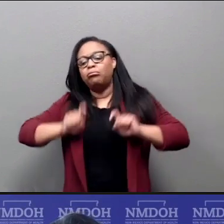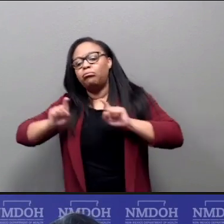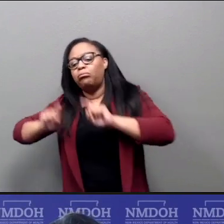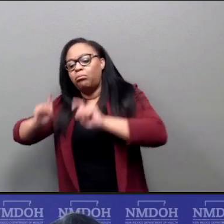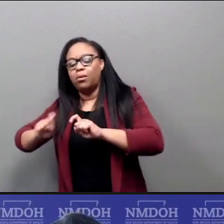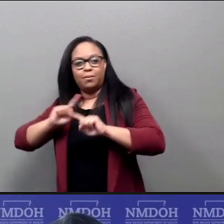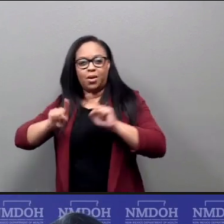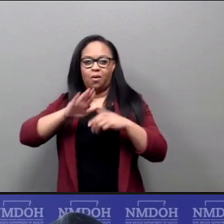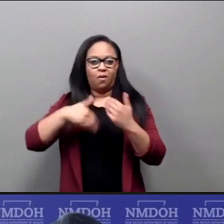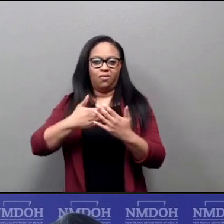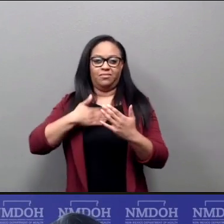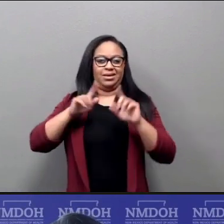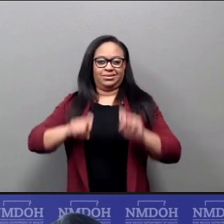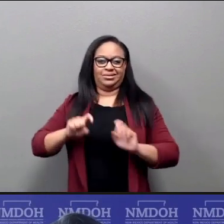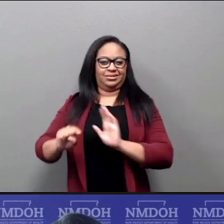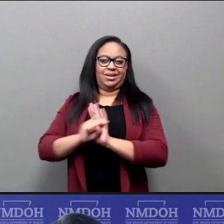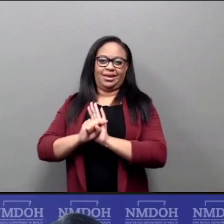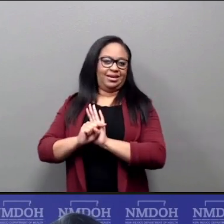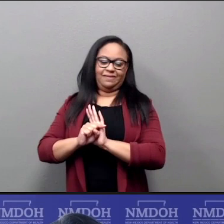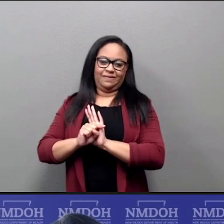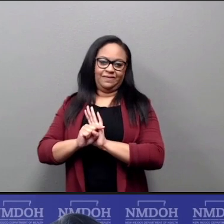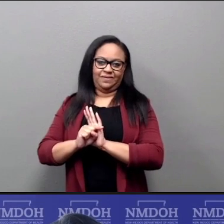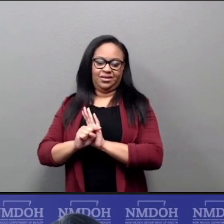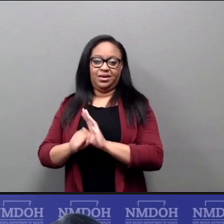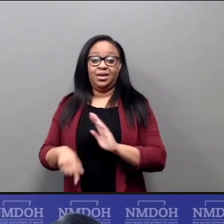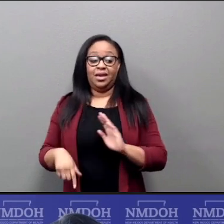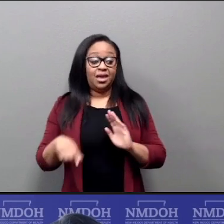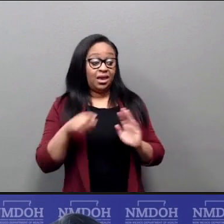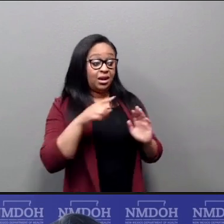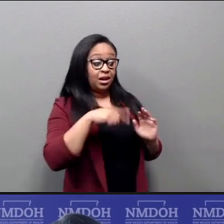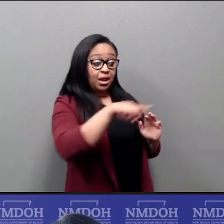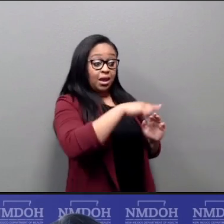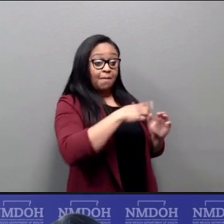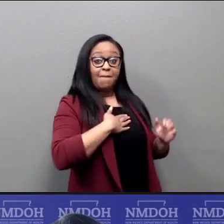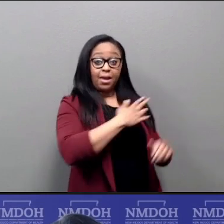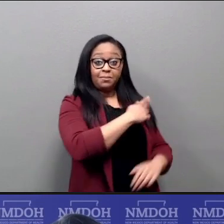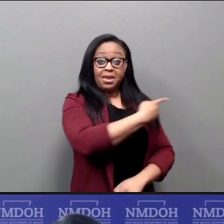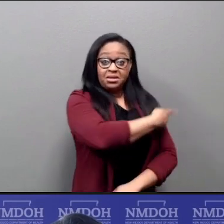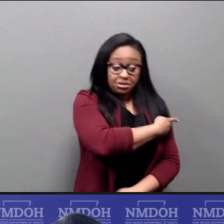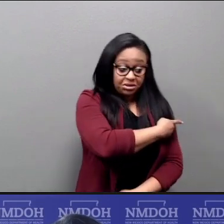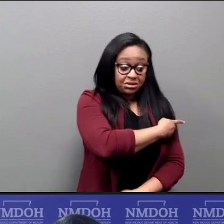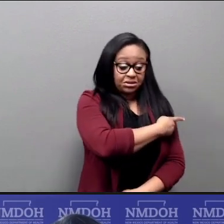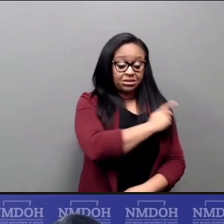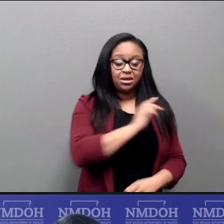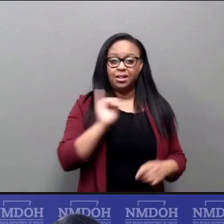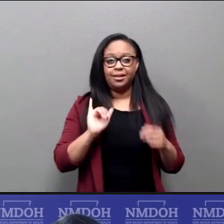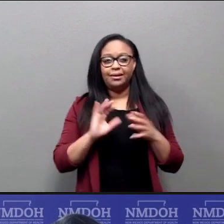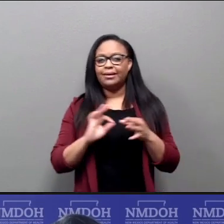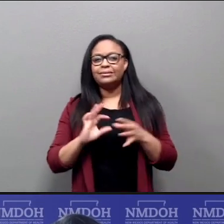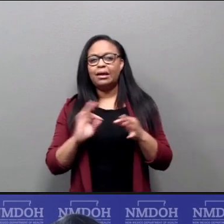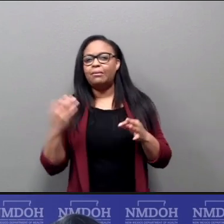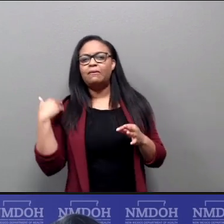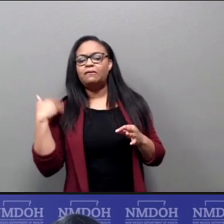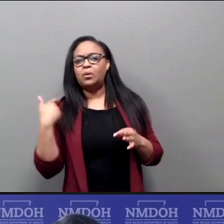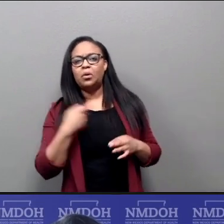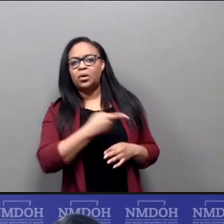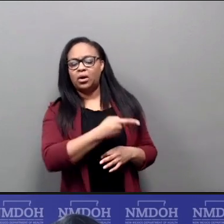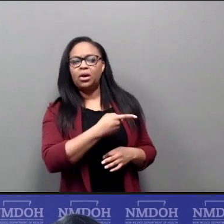past couple of months, has been they're aware, they test quickly, they have a positive test, they contact